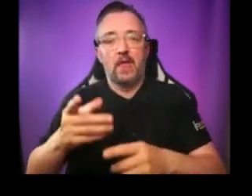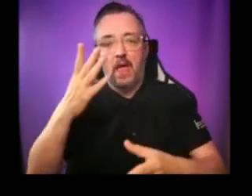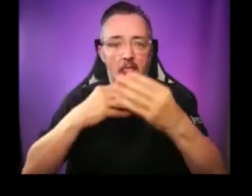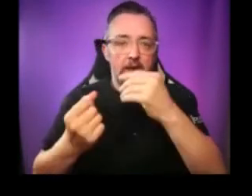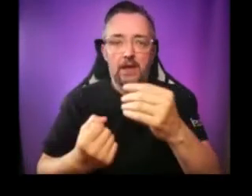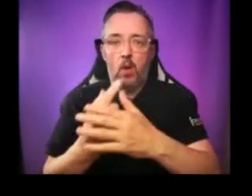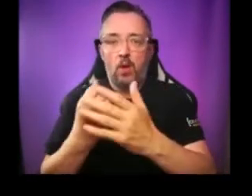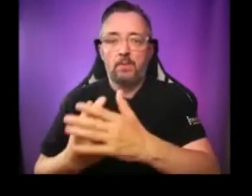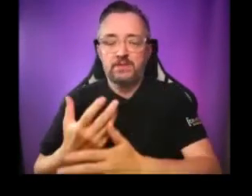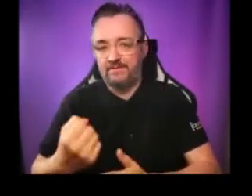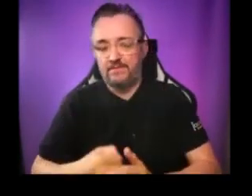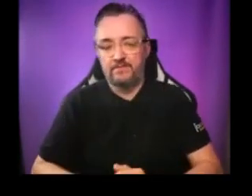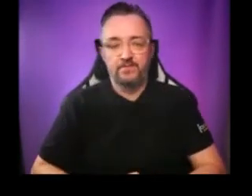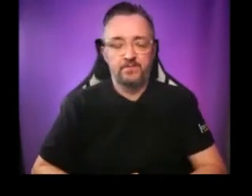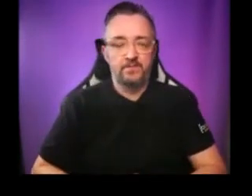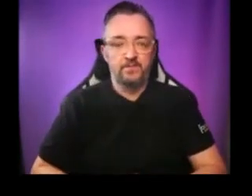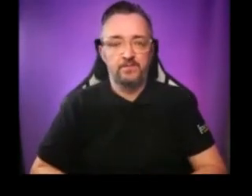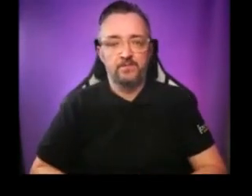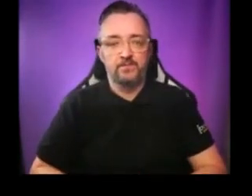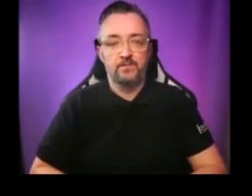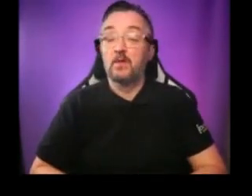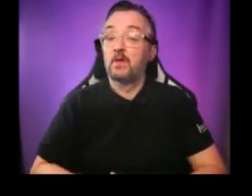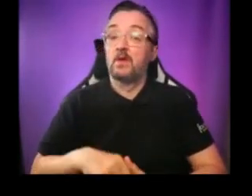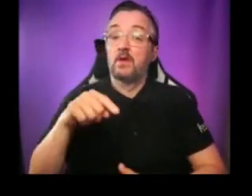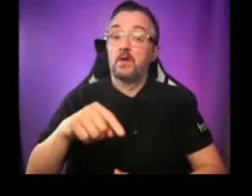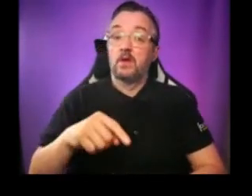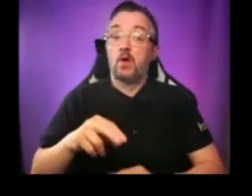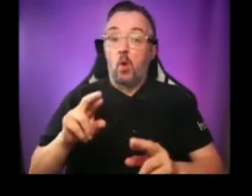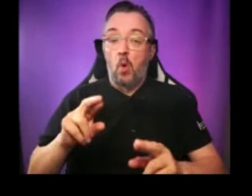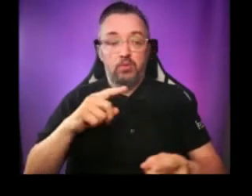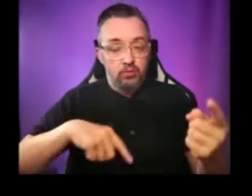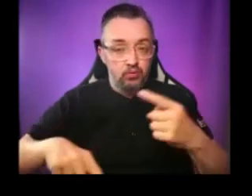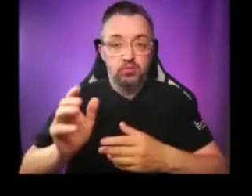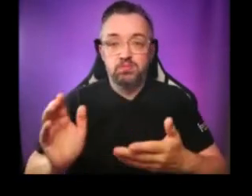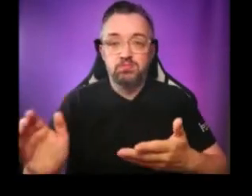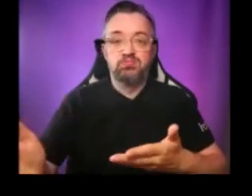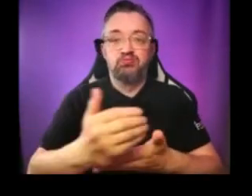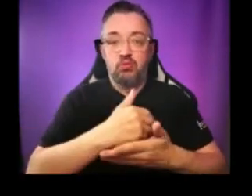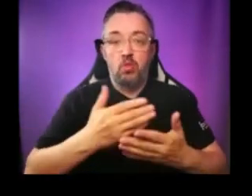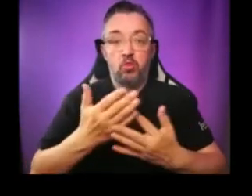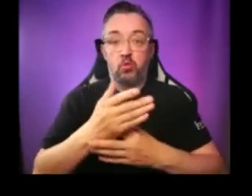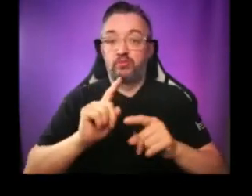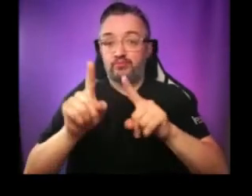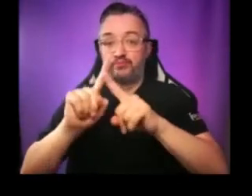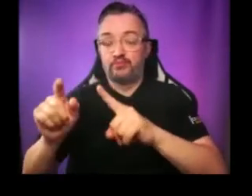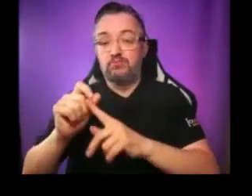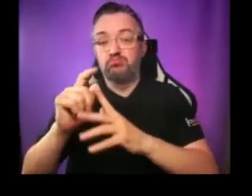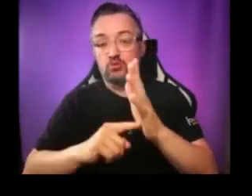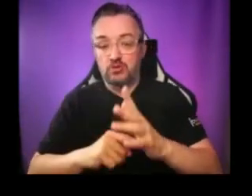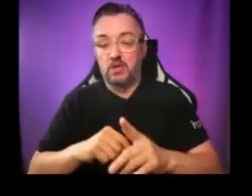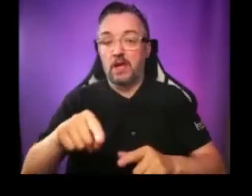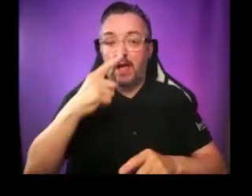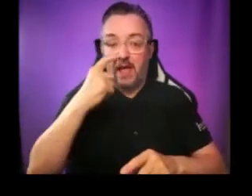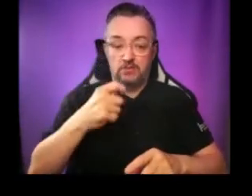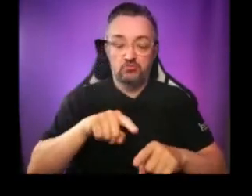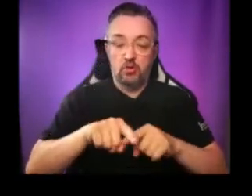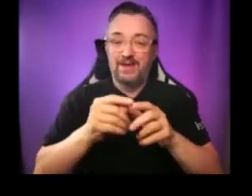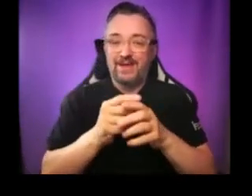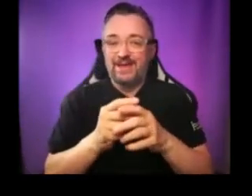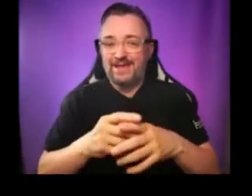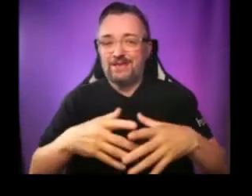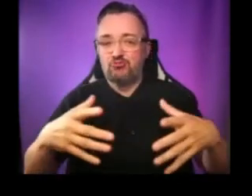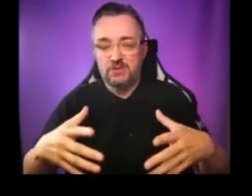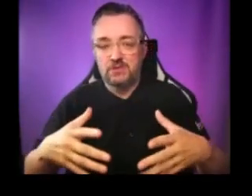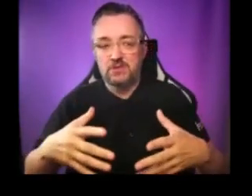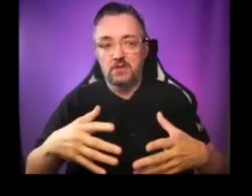curriculum. So the hope is that collectively through projects such as this one, that increasing good literacy and action around